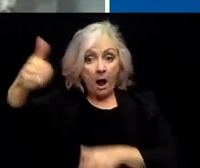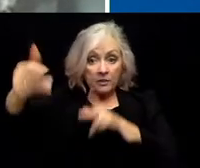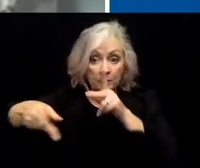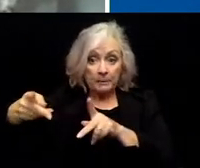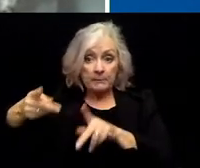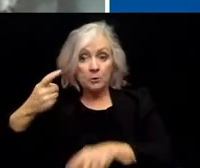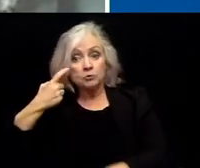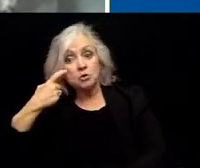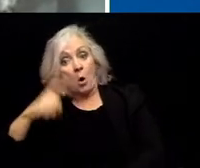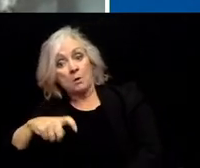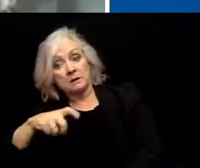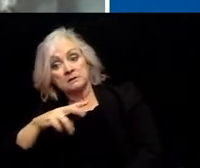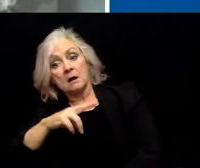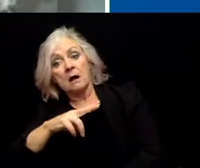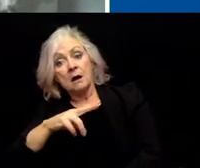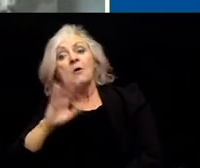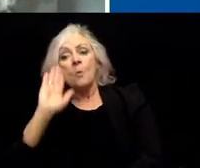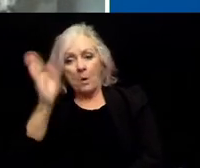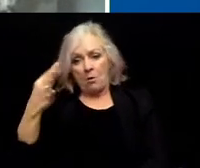else is going to benefit from it too.